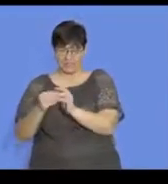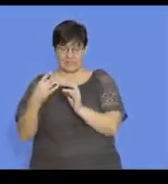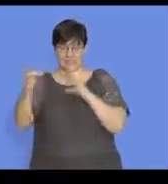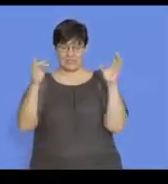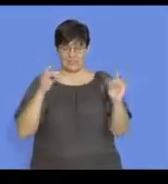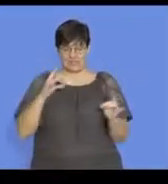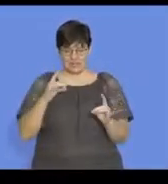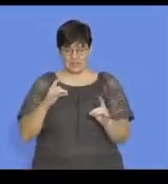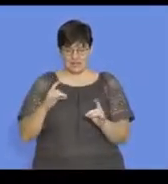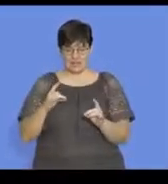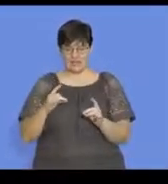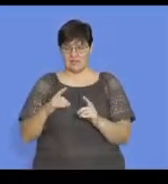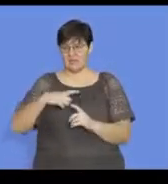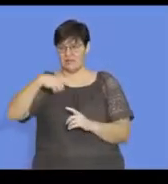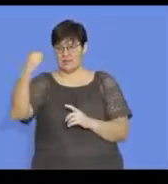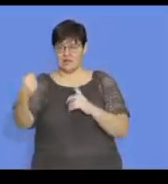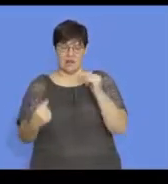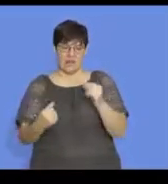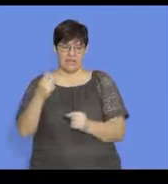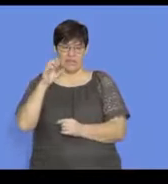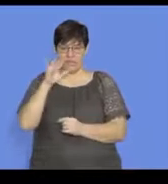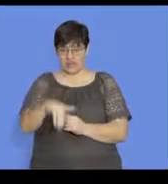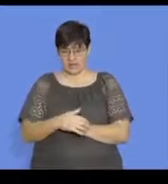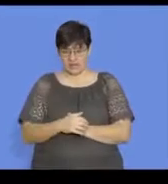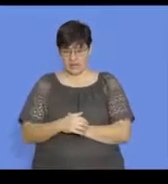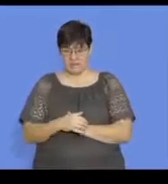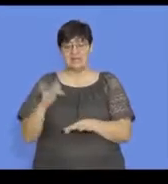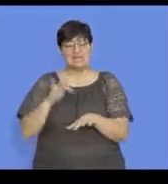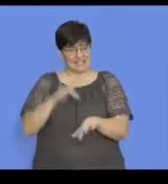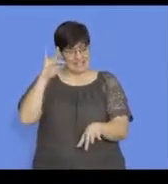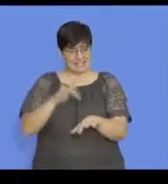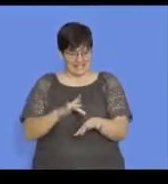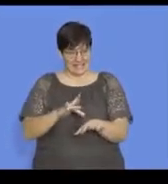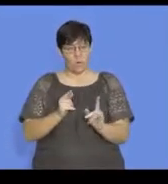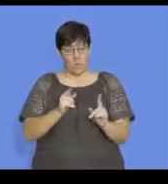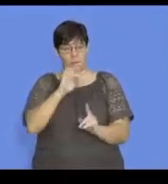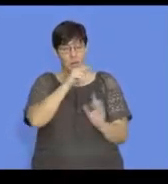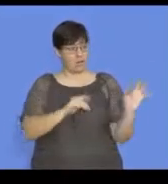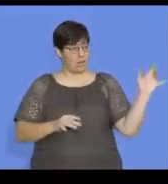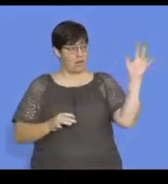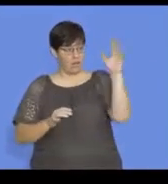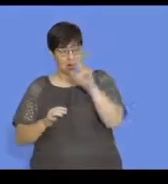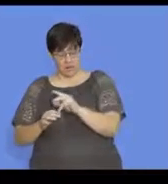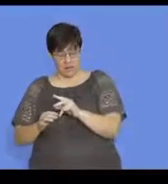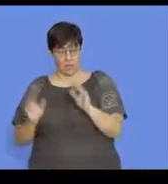say they're long and feathery. And they're also quite sticky for the pollen to be able to attach to